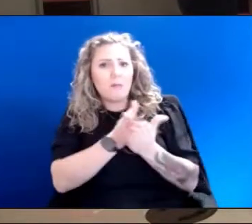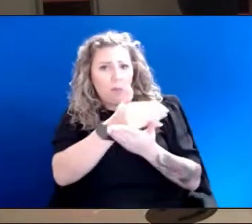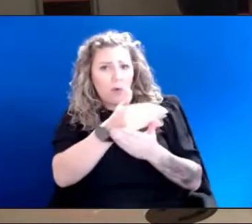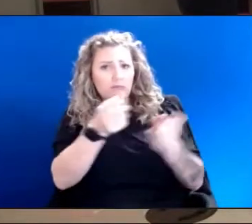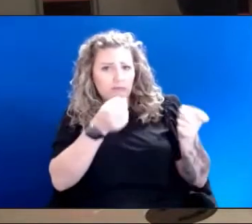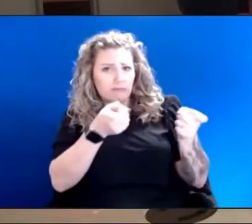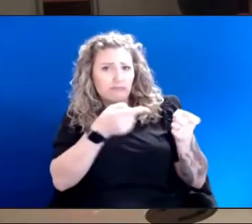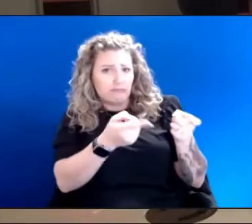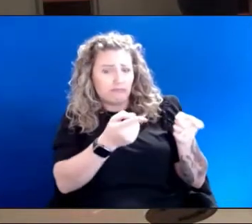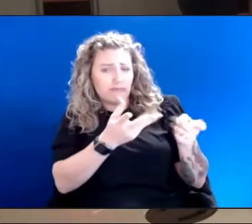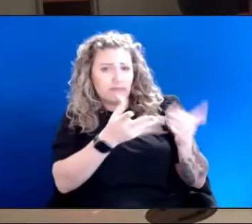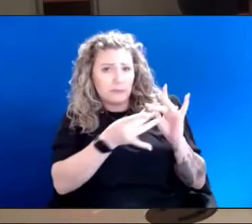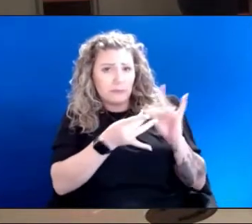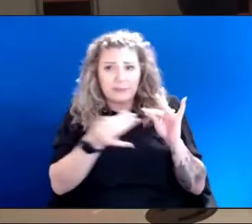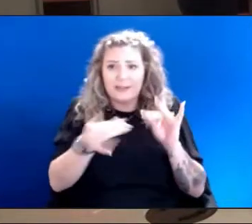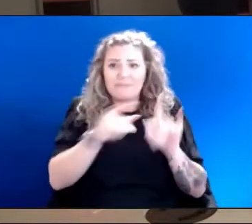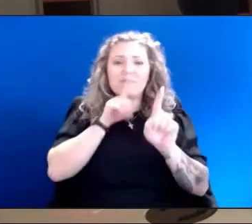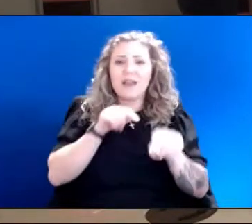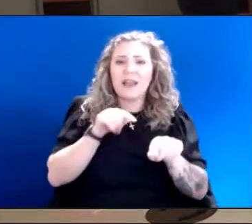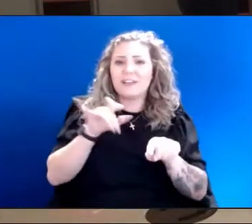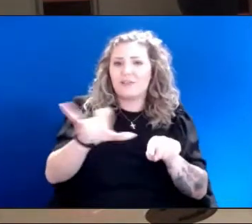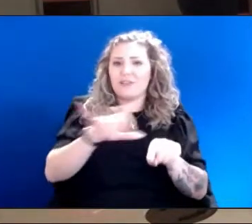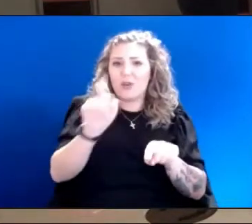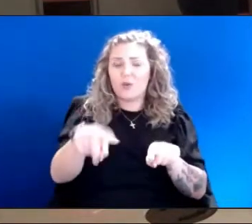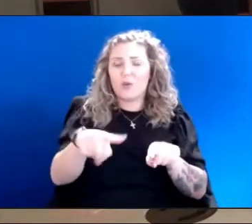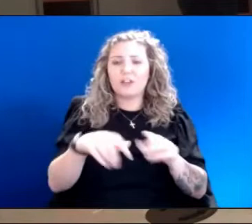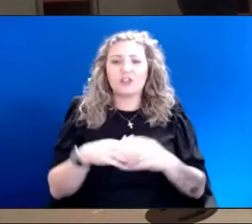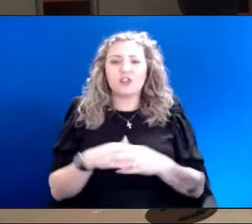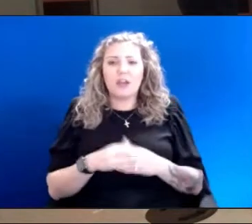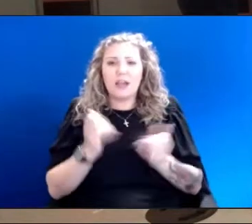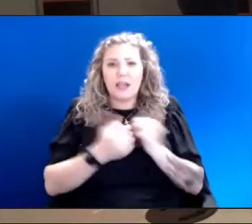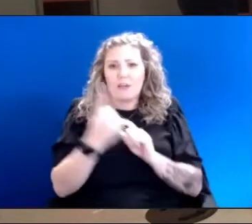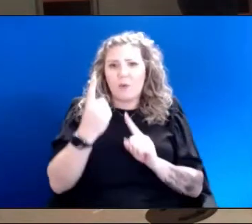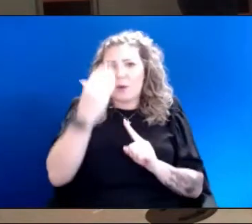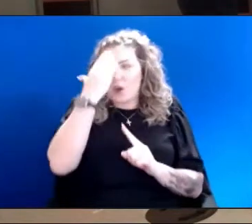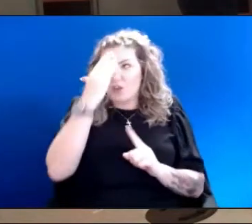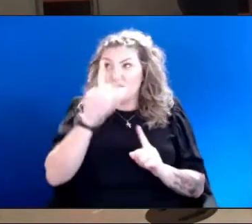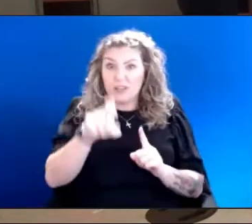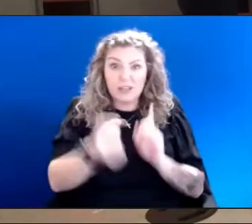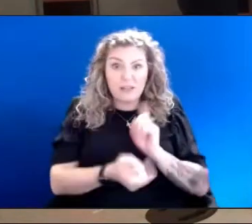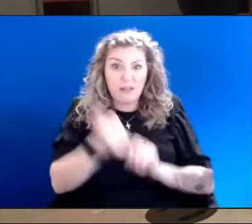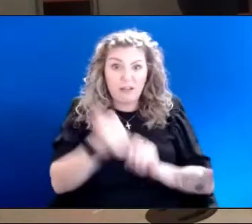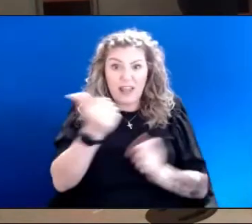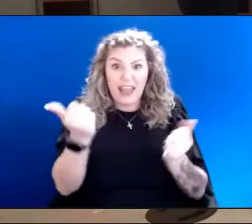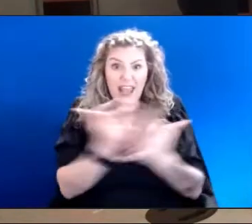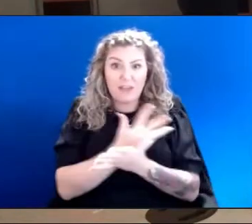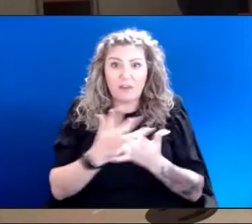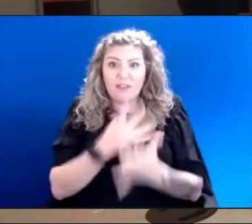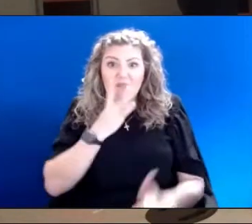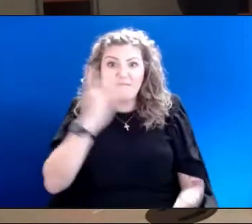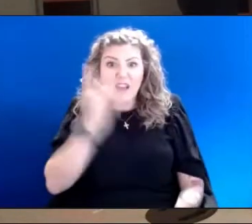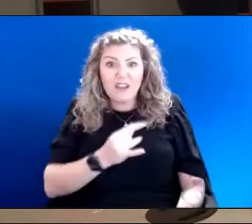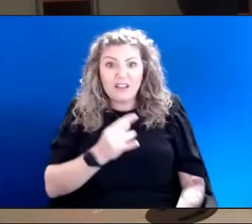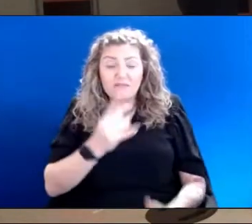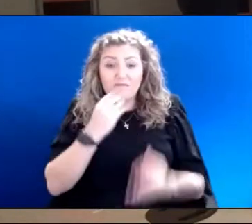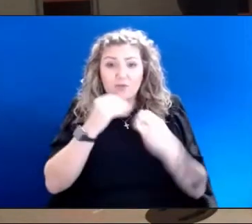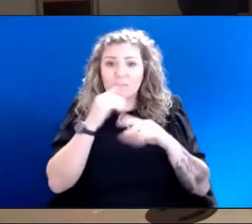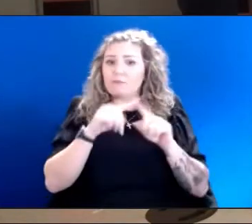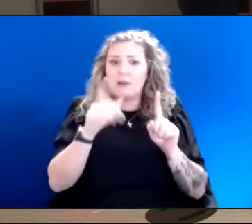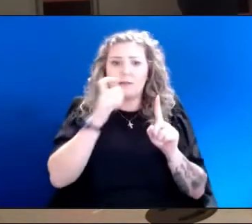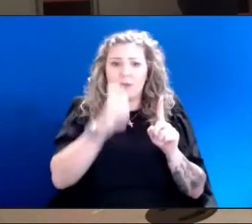about. And you just answered Julie Kramer's question, which was, everyone wants to know if they have to cut it all out and avoid super delicious food, but they don't. Just